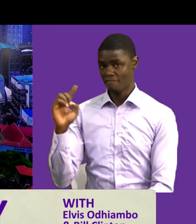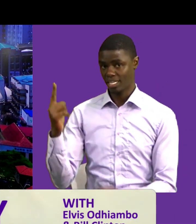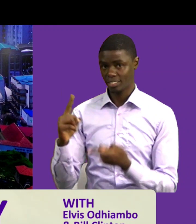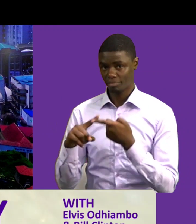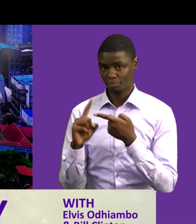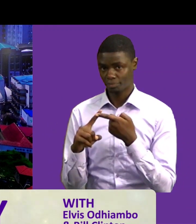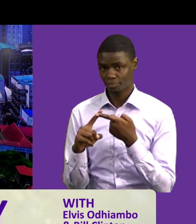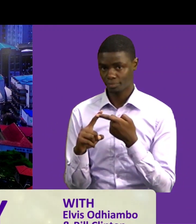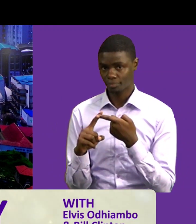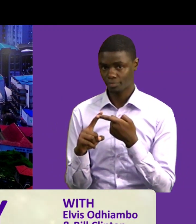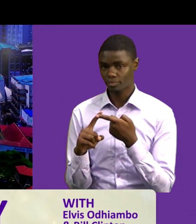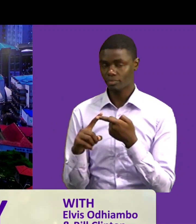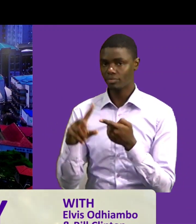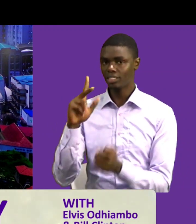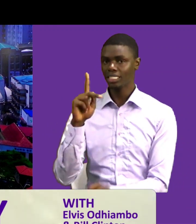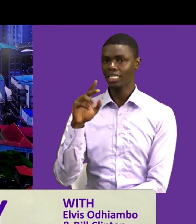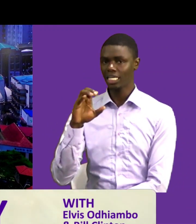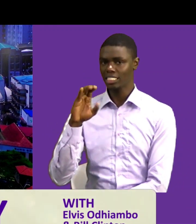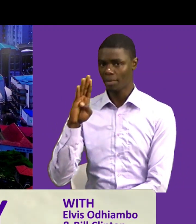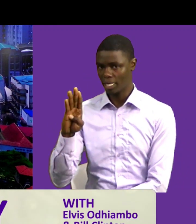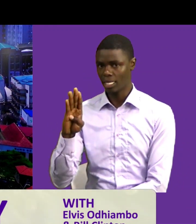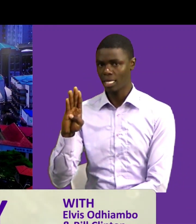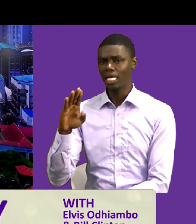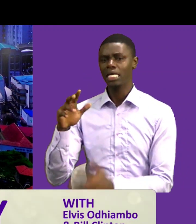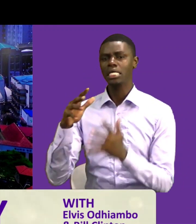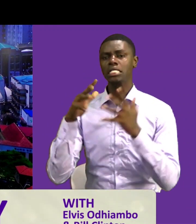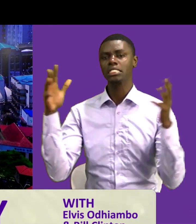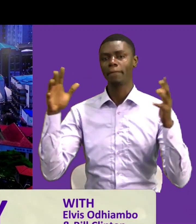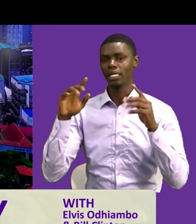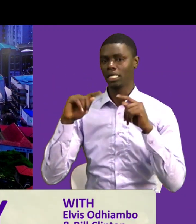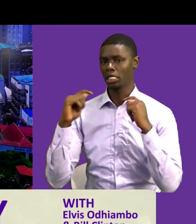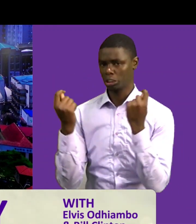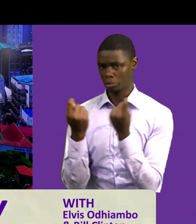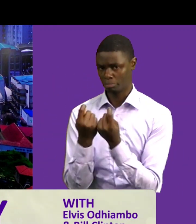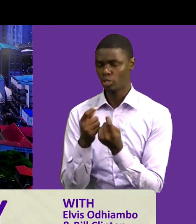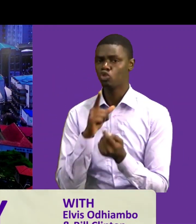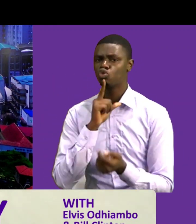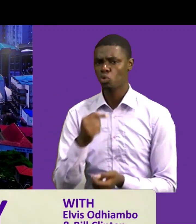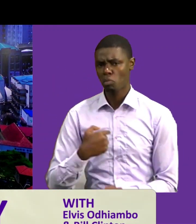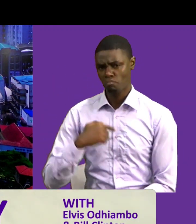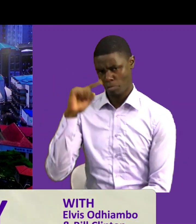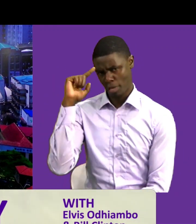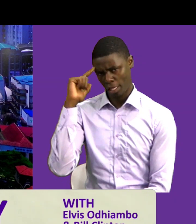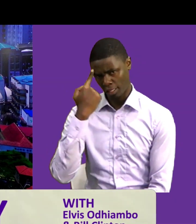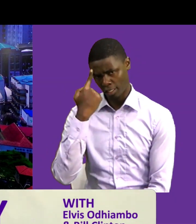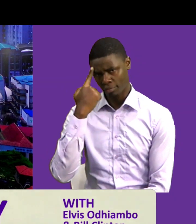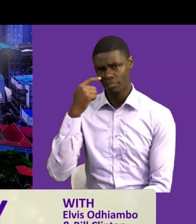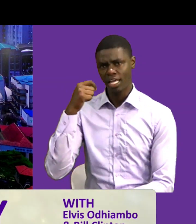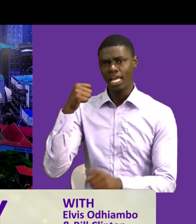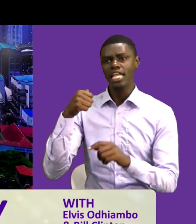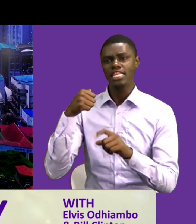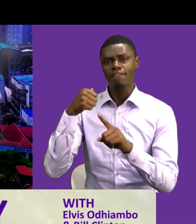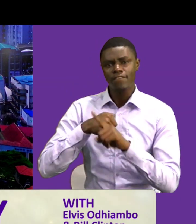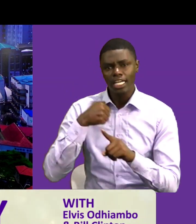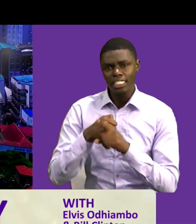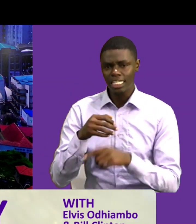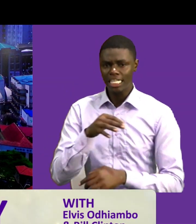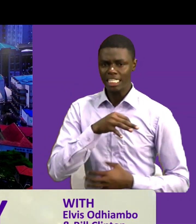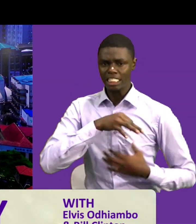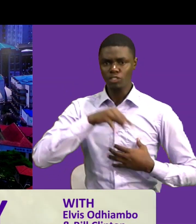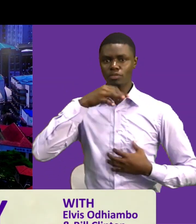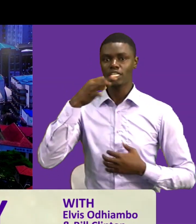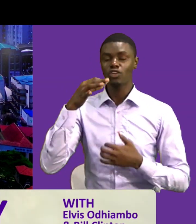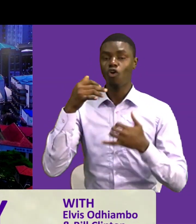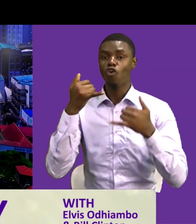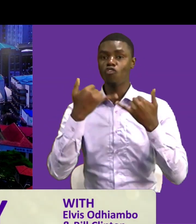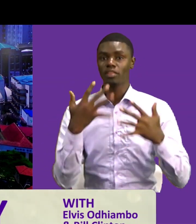first, KCB is a big team. So I think the fighting spirit of the players,